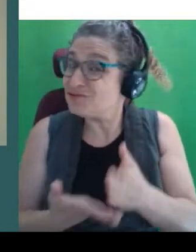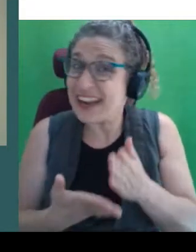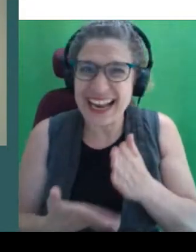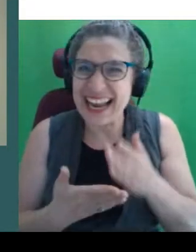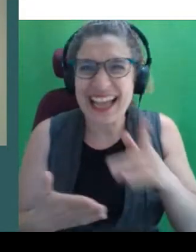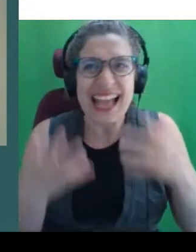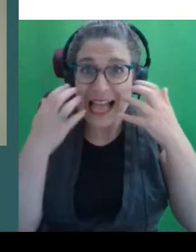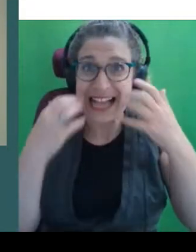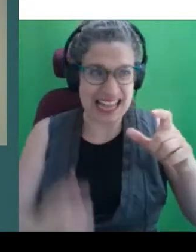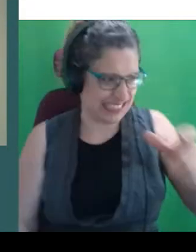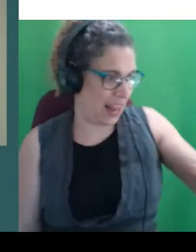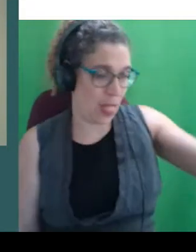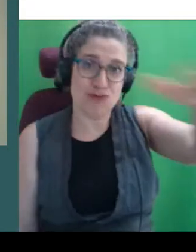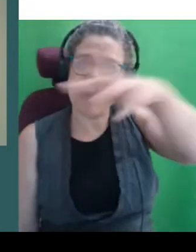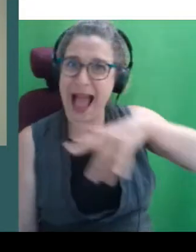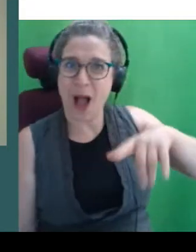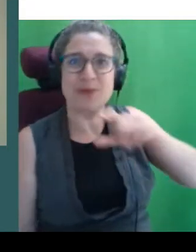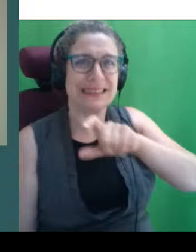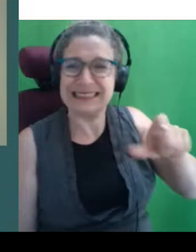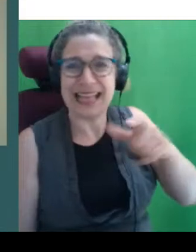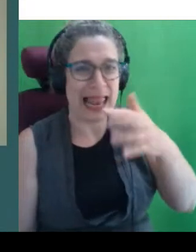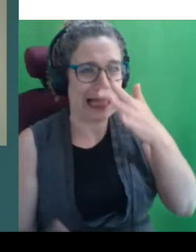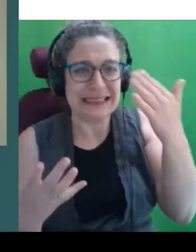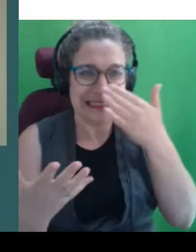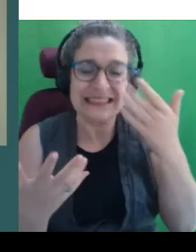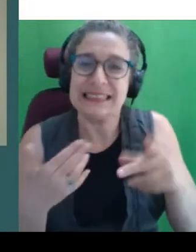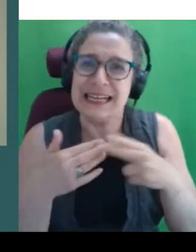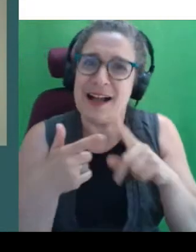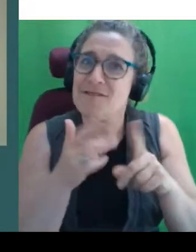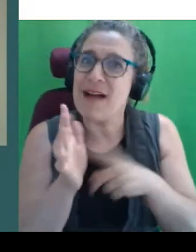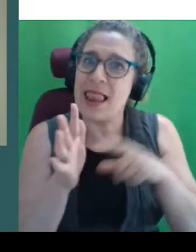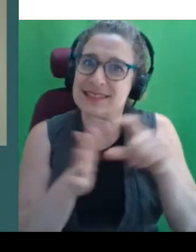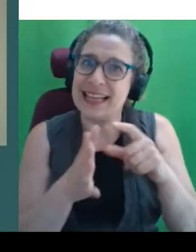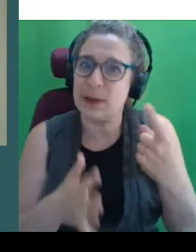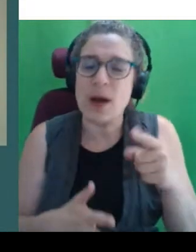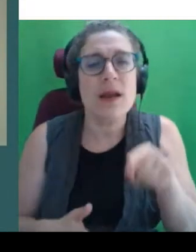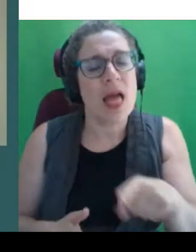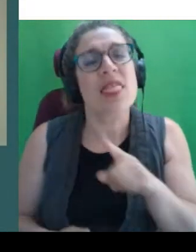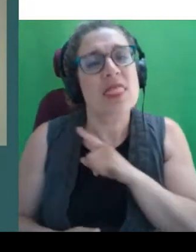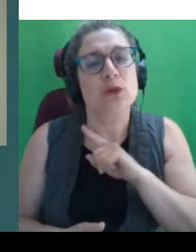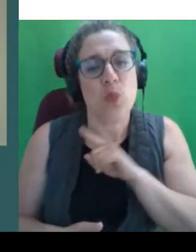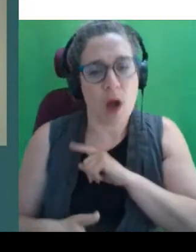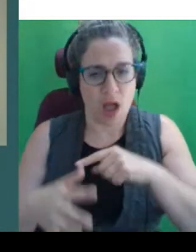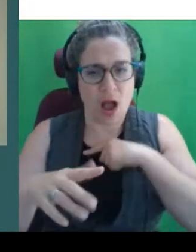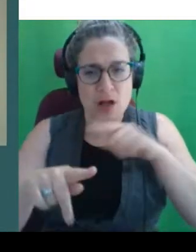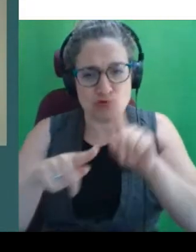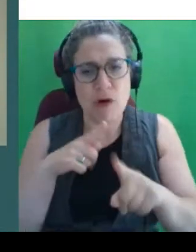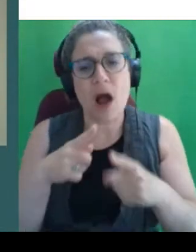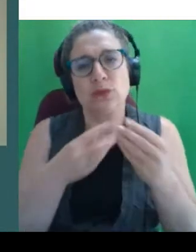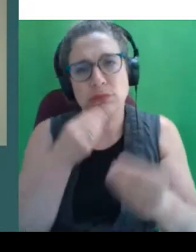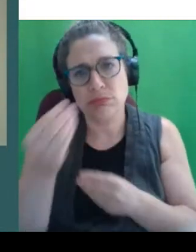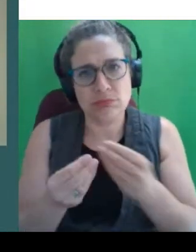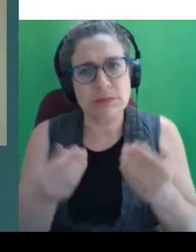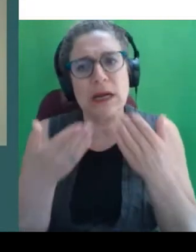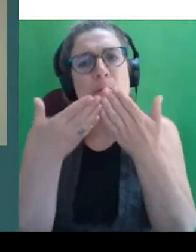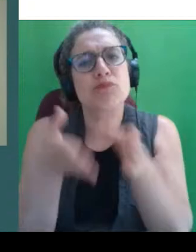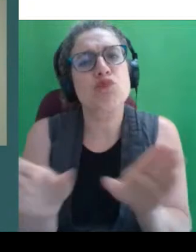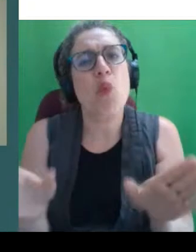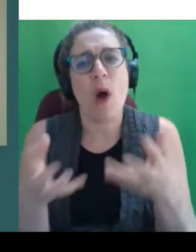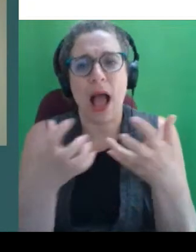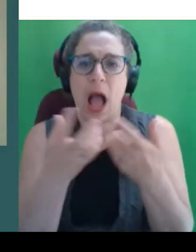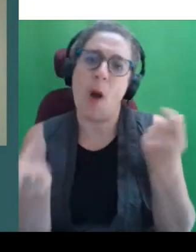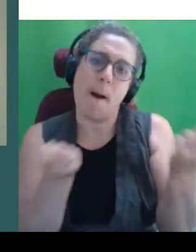around, etc. And that's why I try to give more of a broader type of management of how somebody